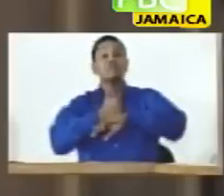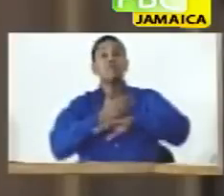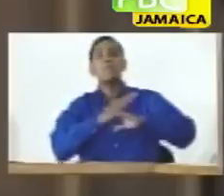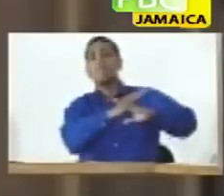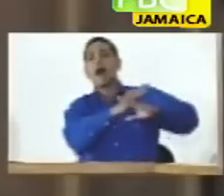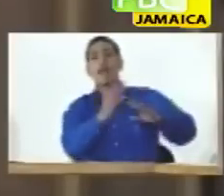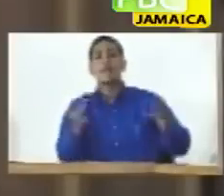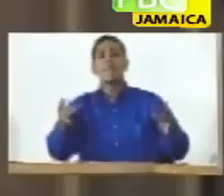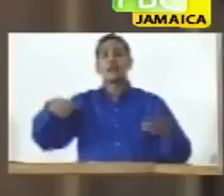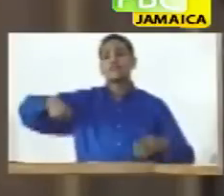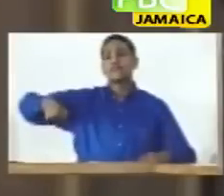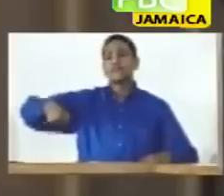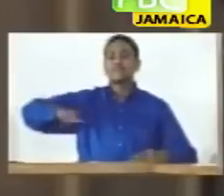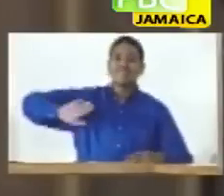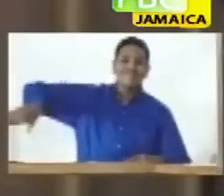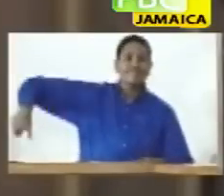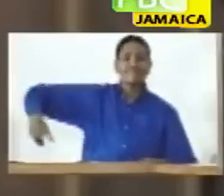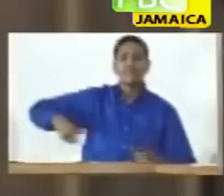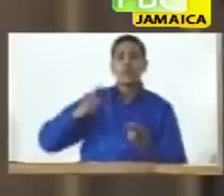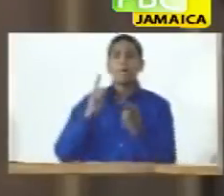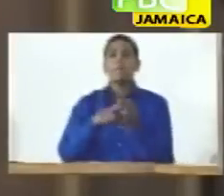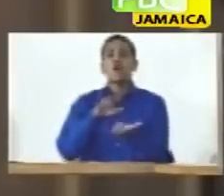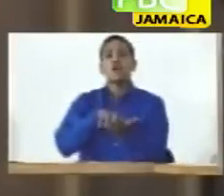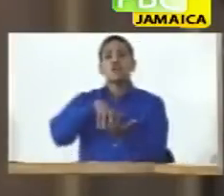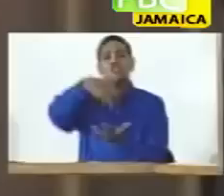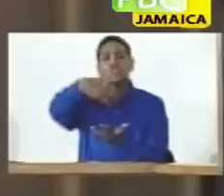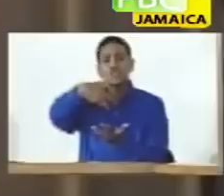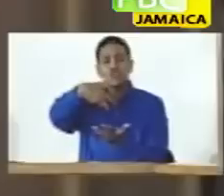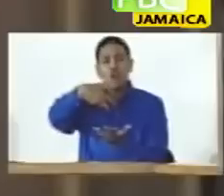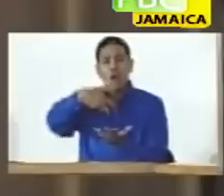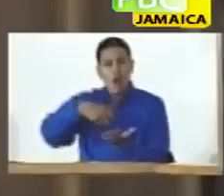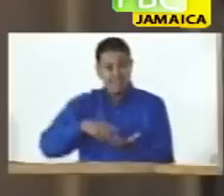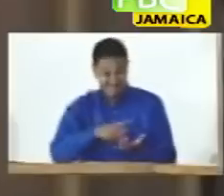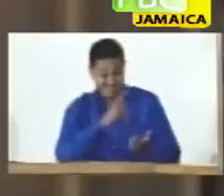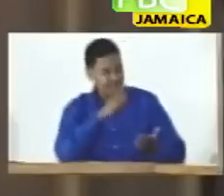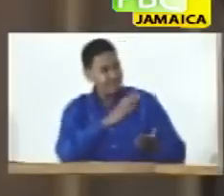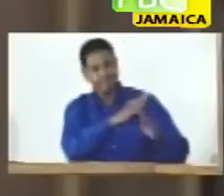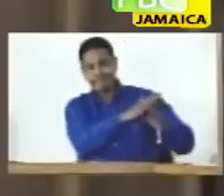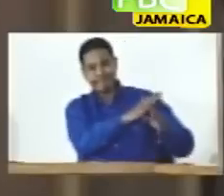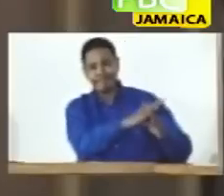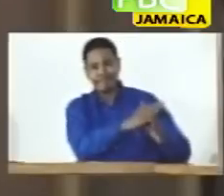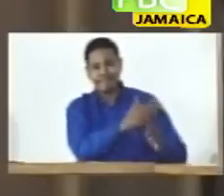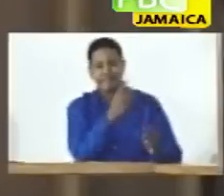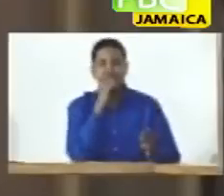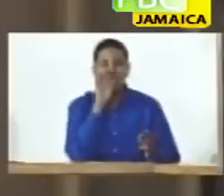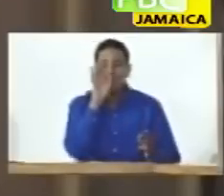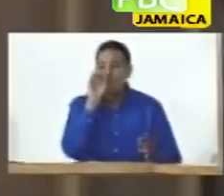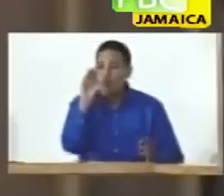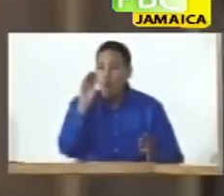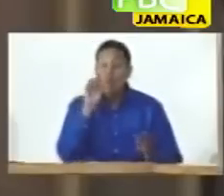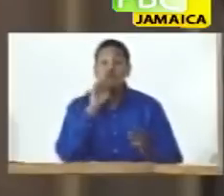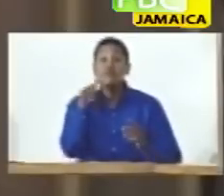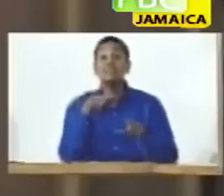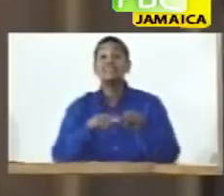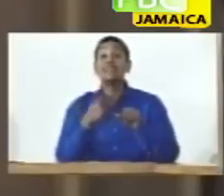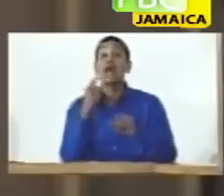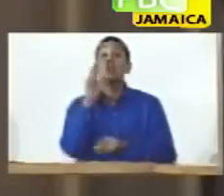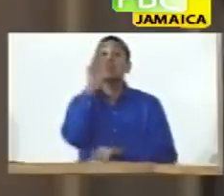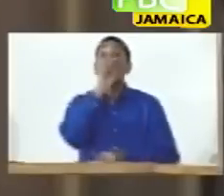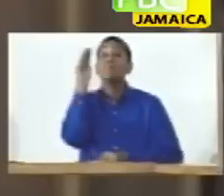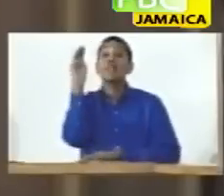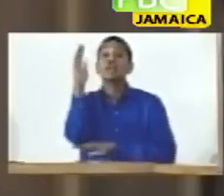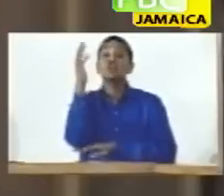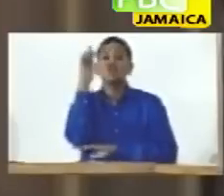single-use plastic and polystyrene, started a program to to plant 3 million trees, one for